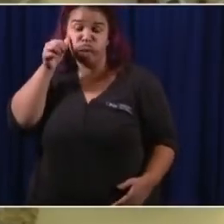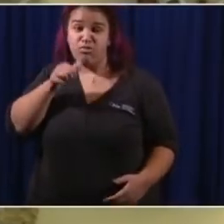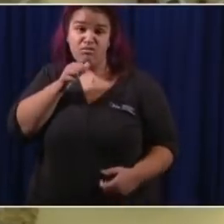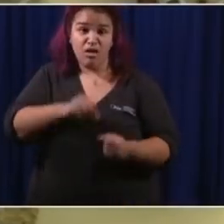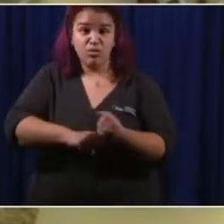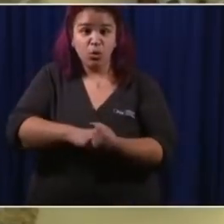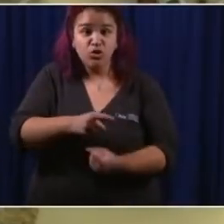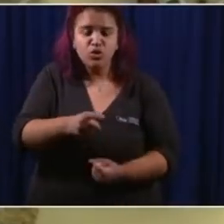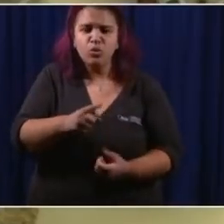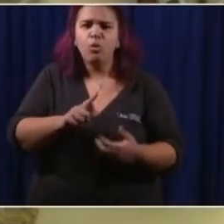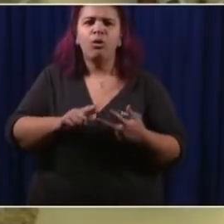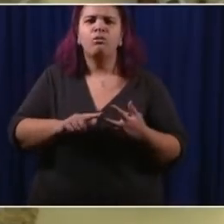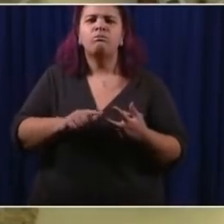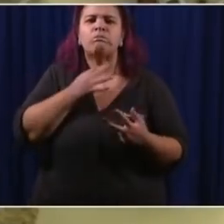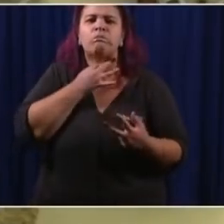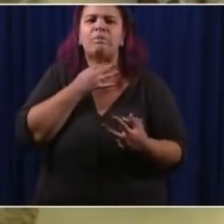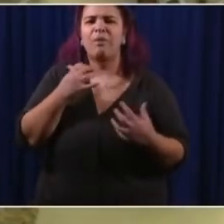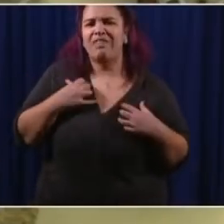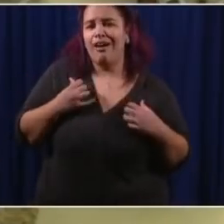place?